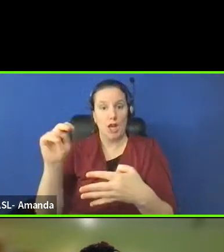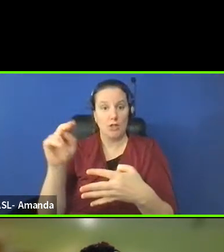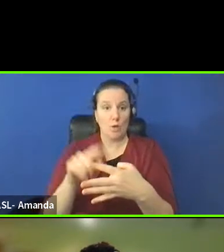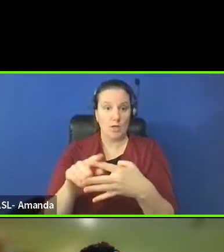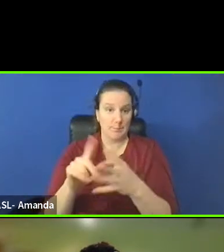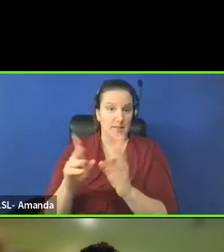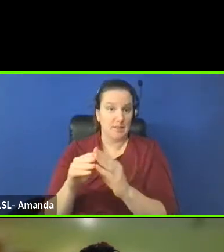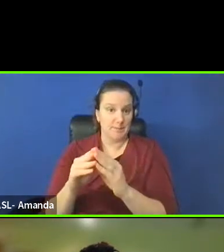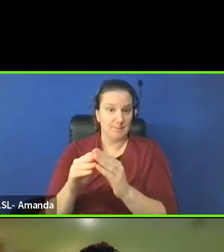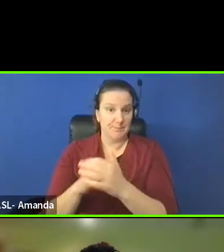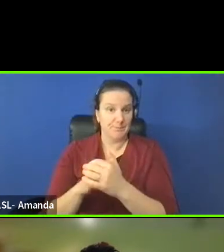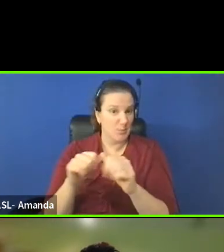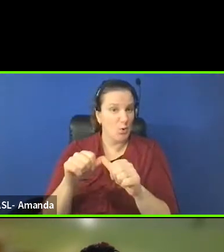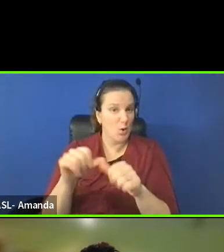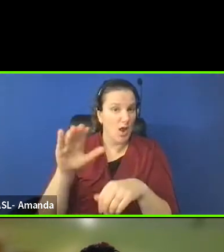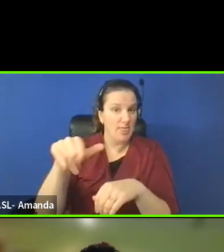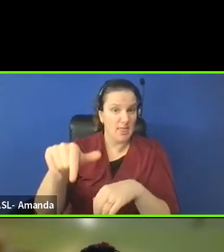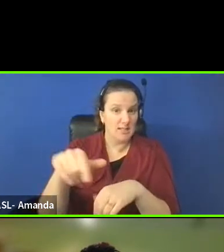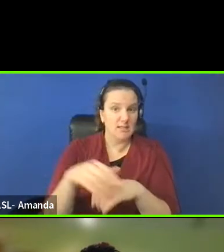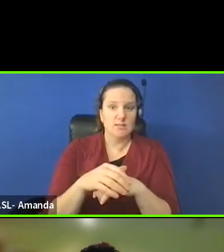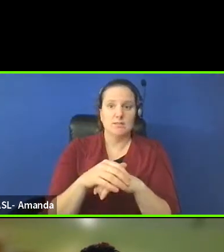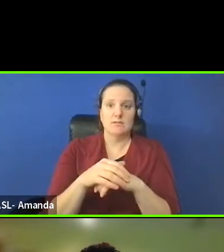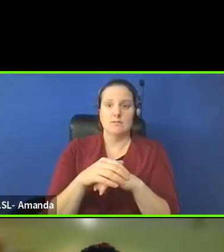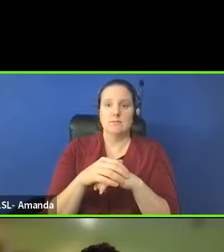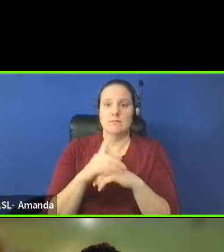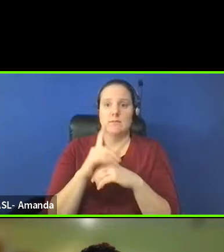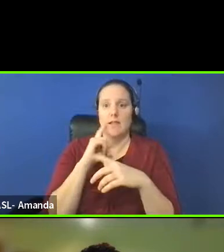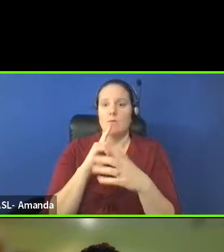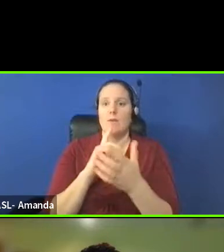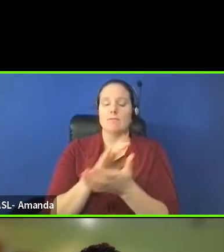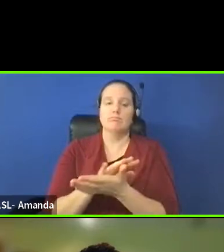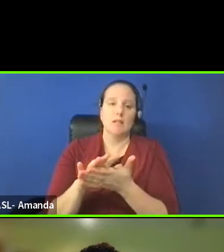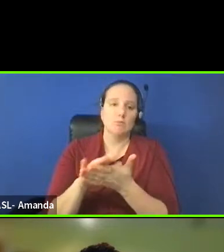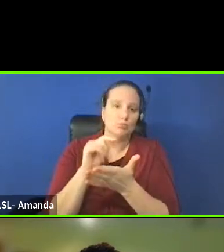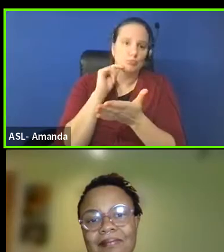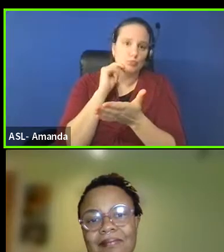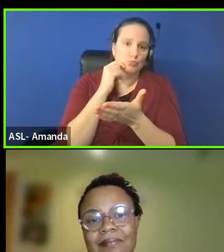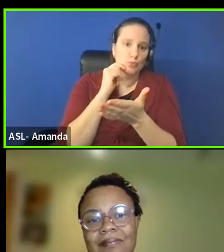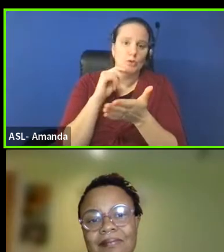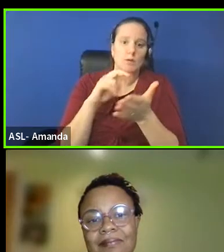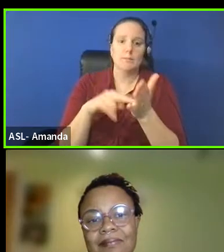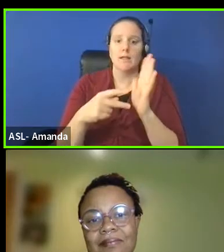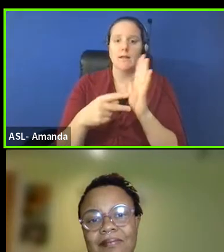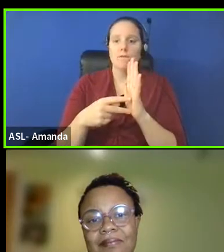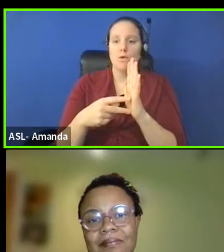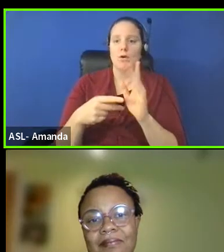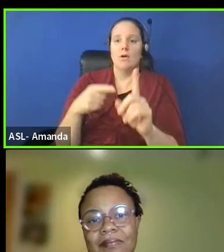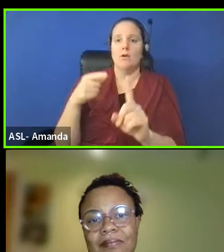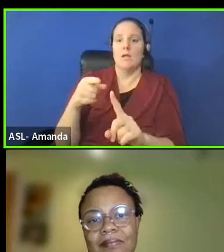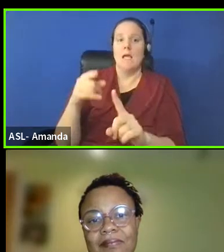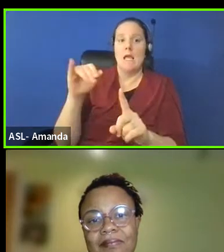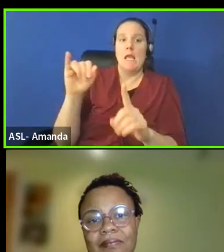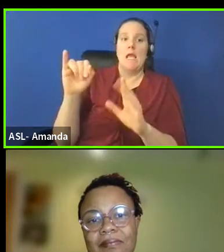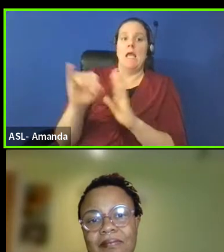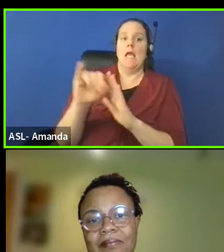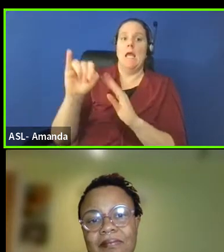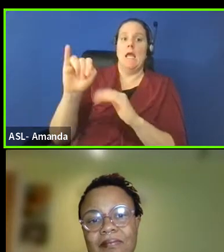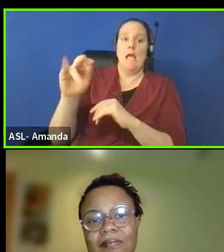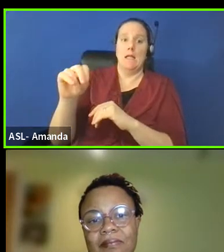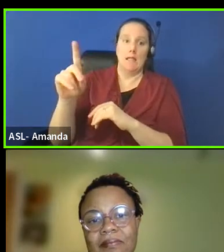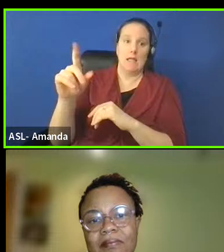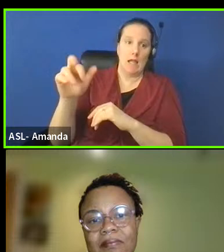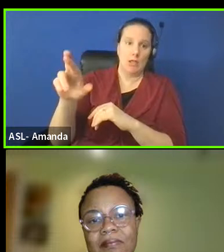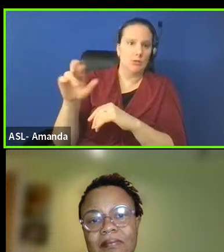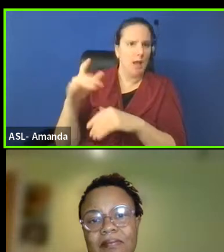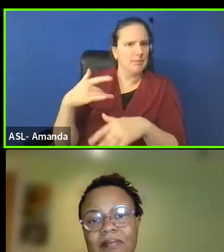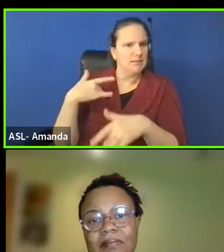and keep going on this, because I think we're putting together some really cool, meaningful indicators, and I know I'm pretty